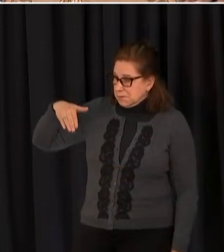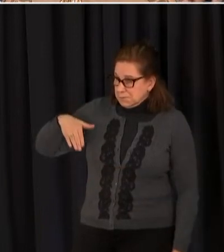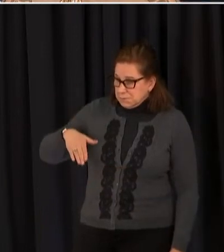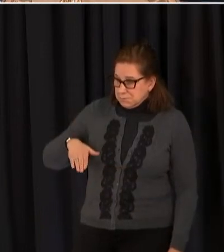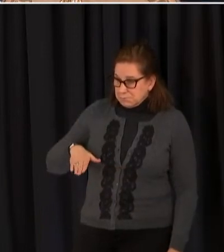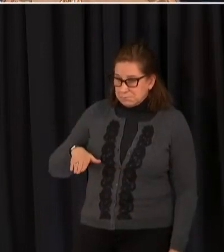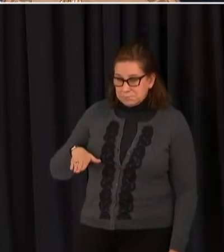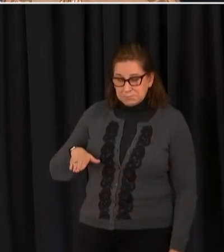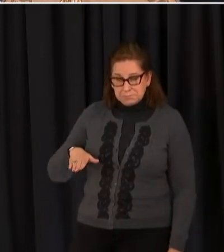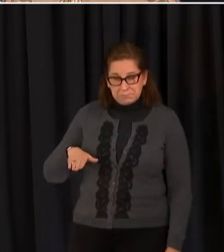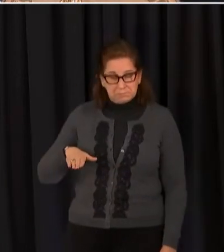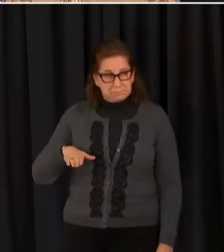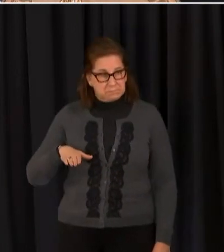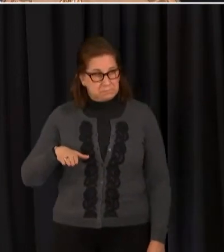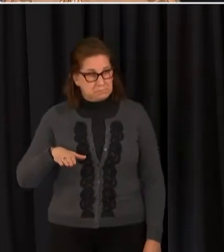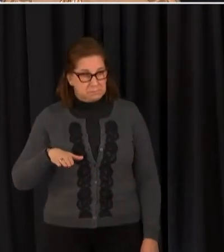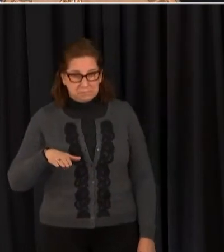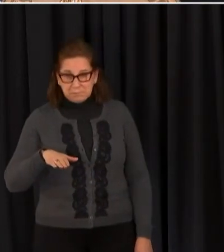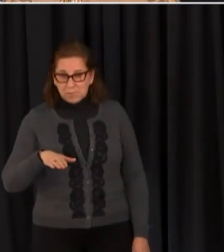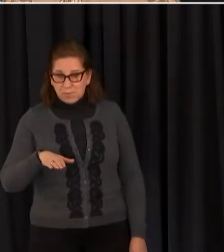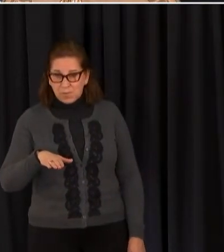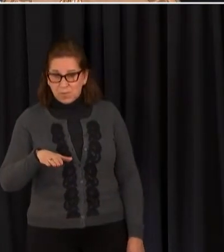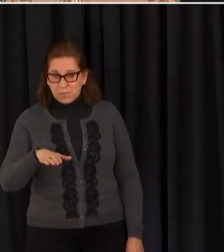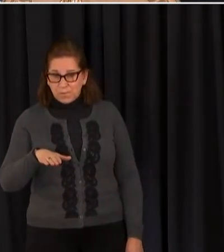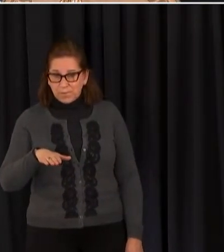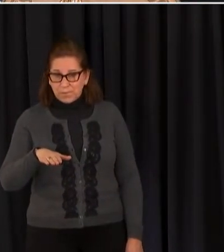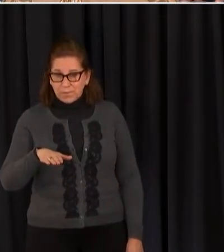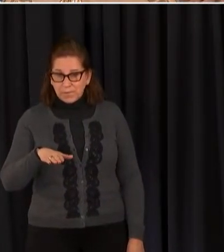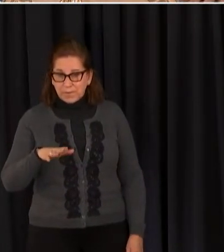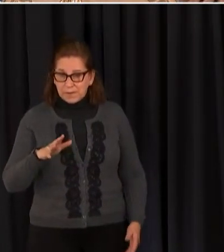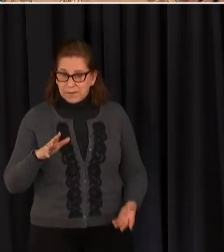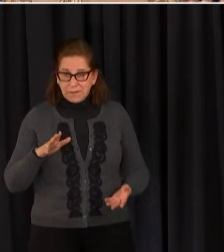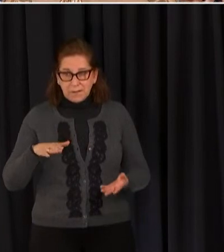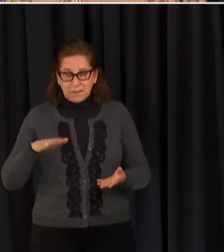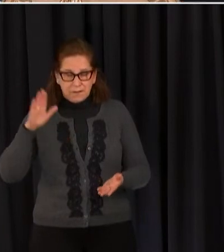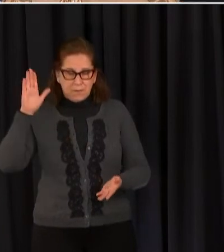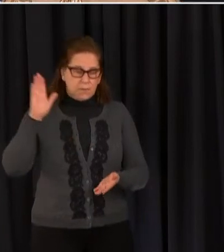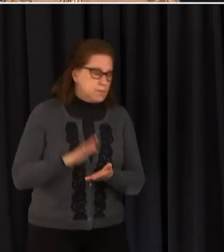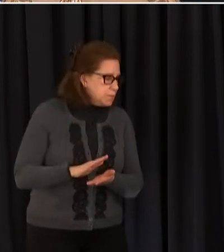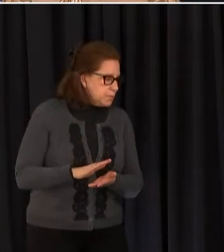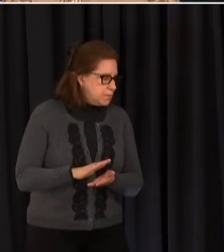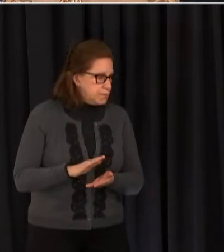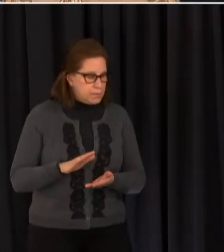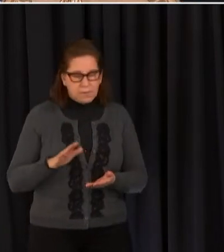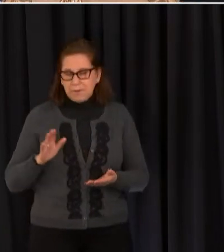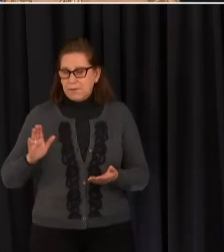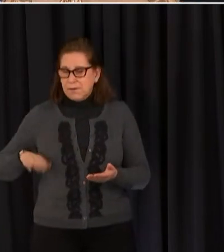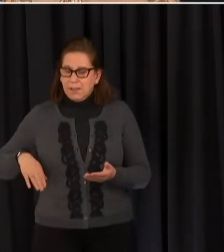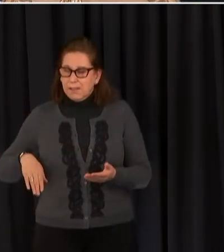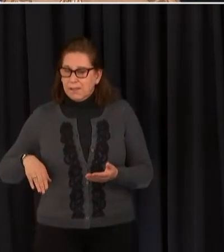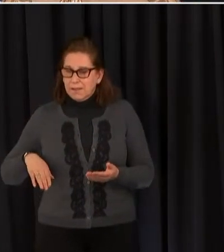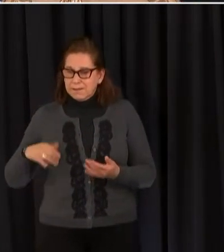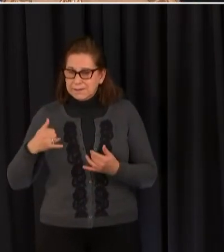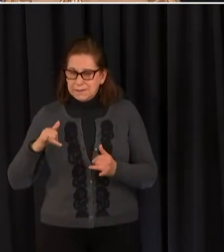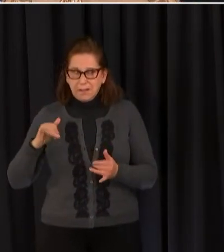but they're not doing a deep dive. So that's